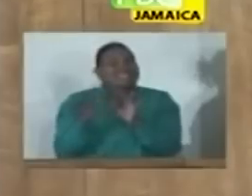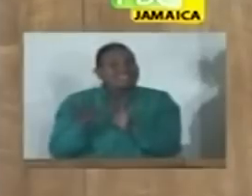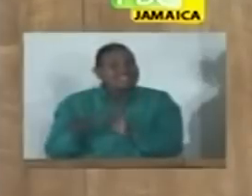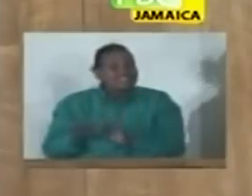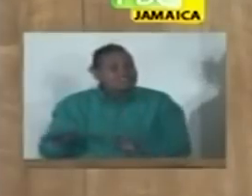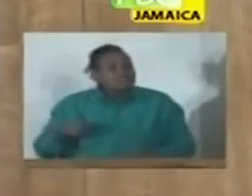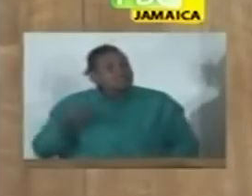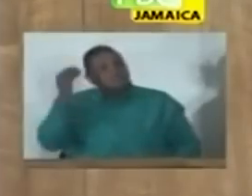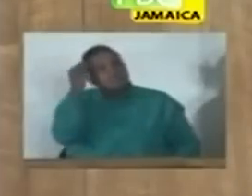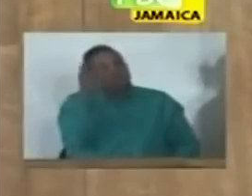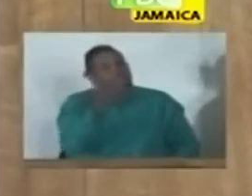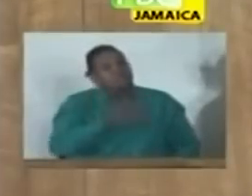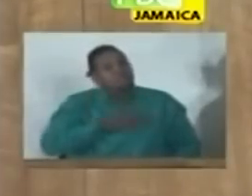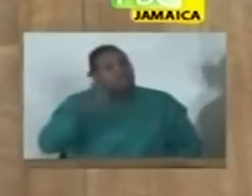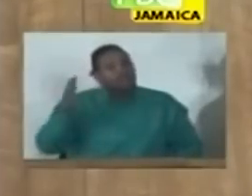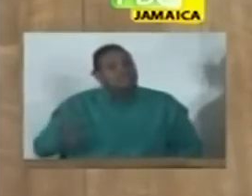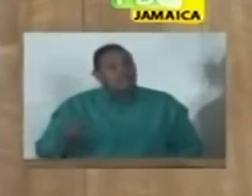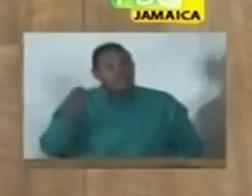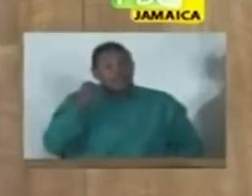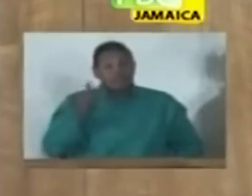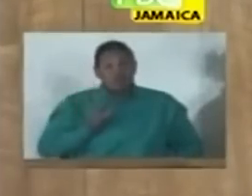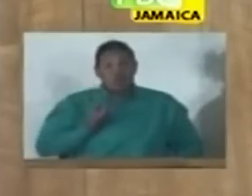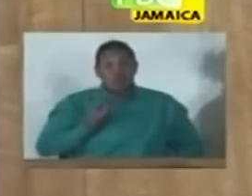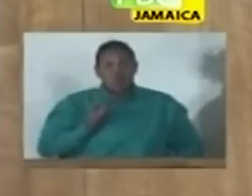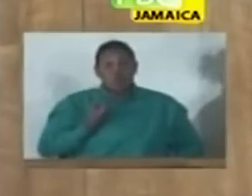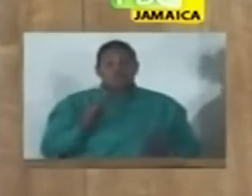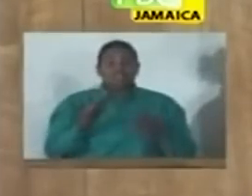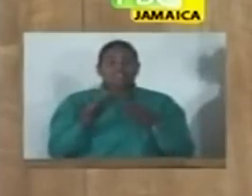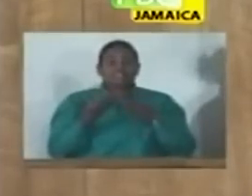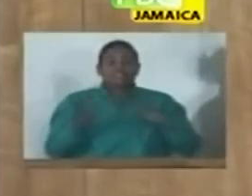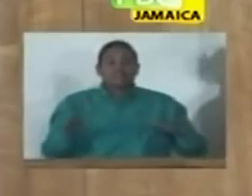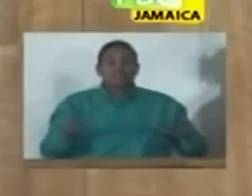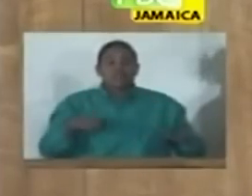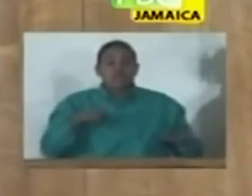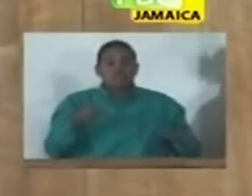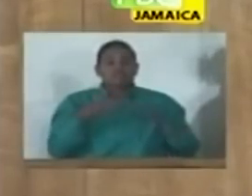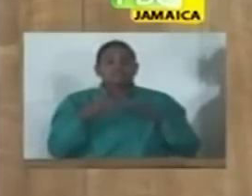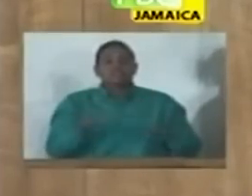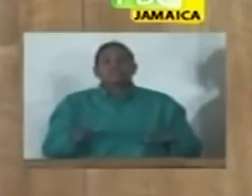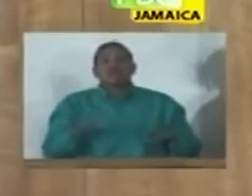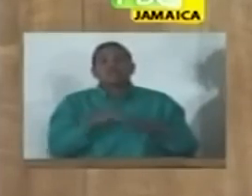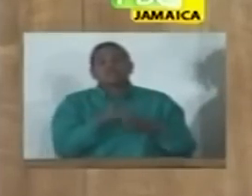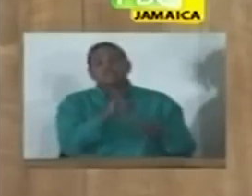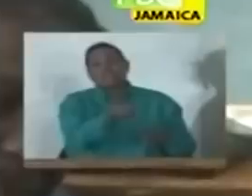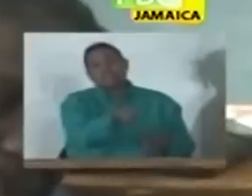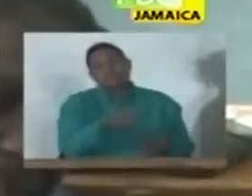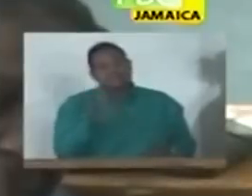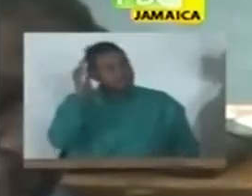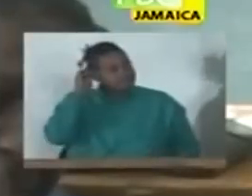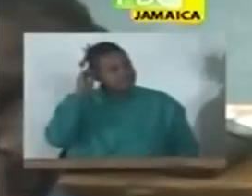side, if I alone have to divide, I have to divide on this one.